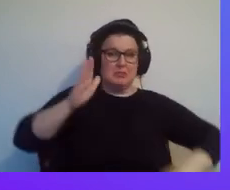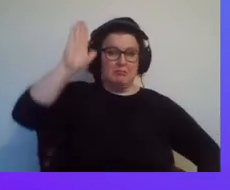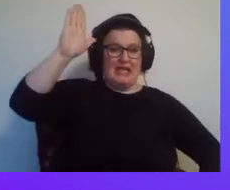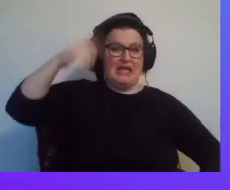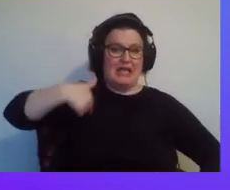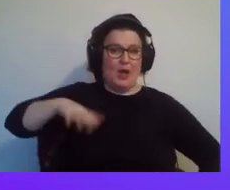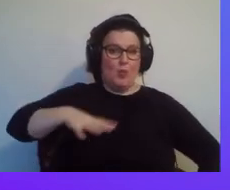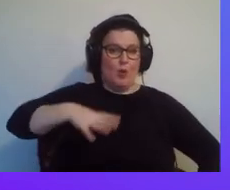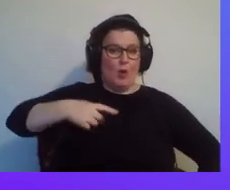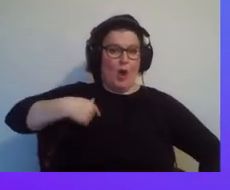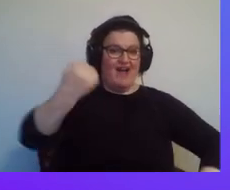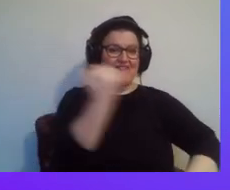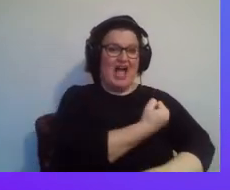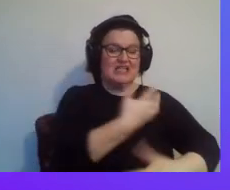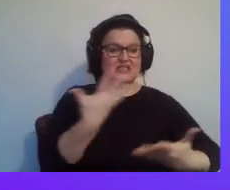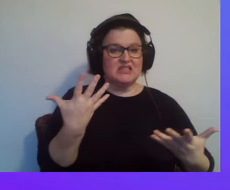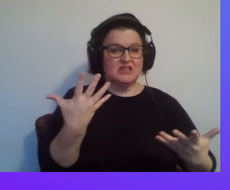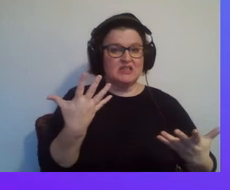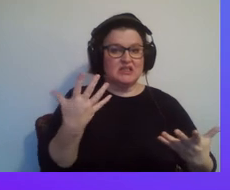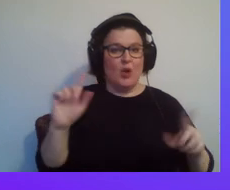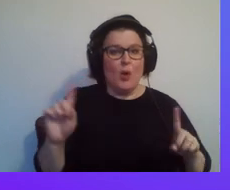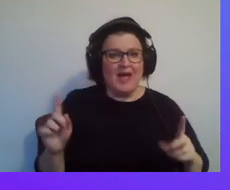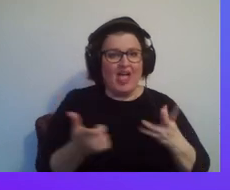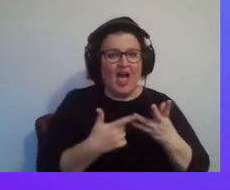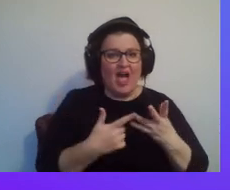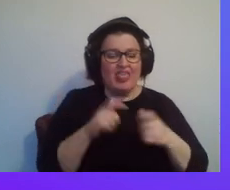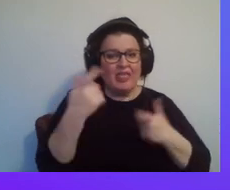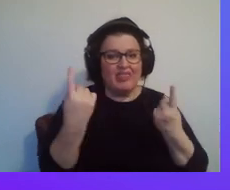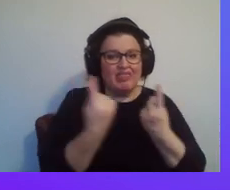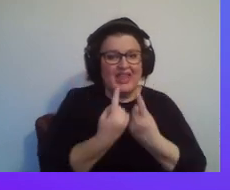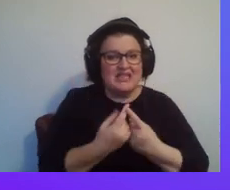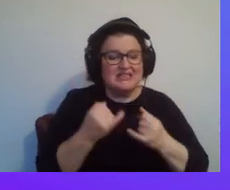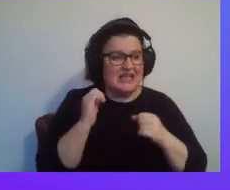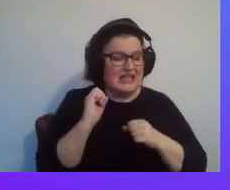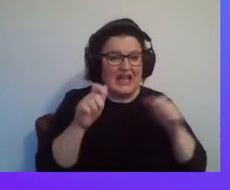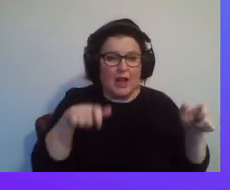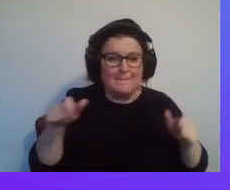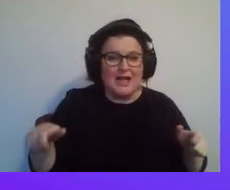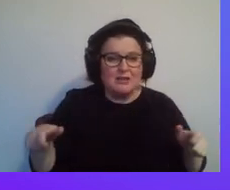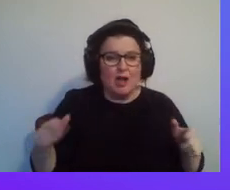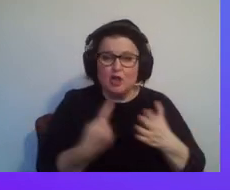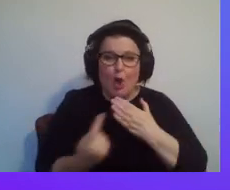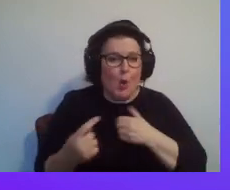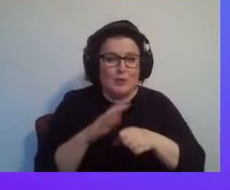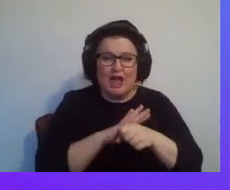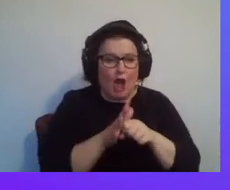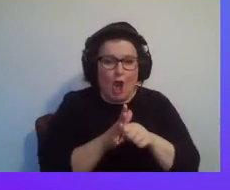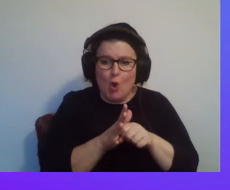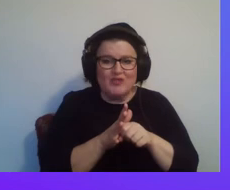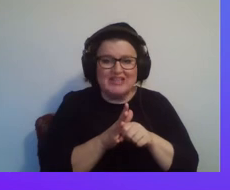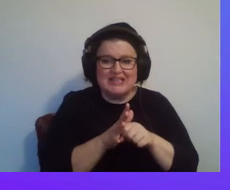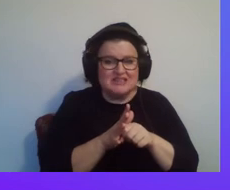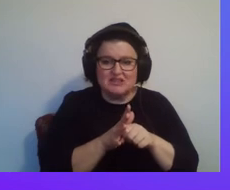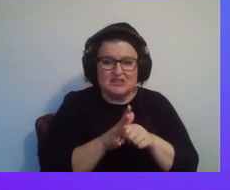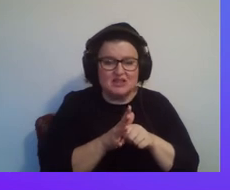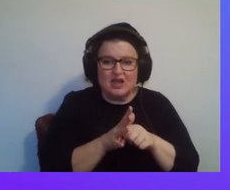it. What about all the other diseases that kill far more people than COVID around the world? That means that, you know, like getting rid of